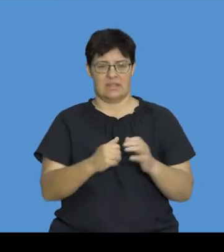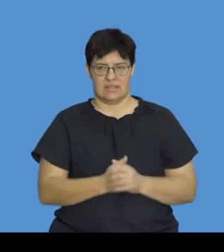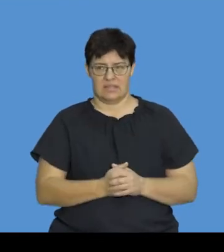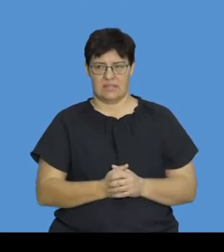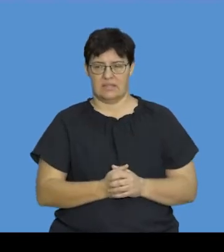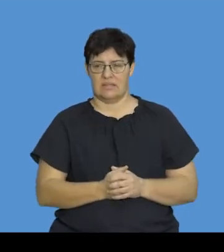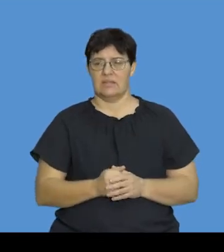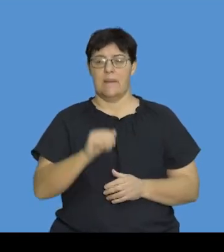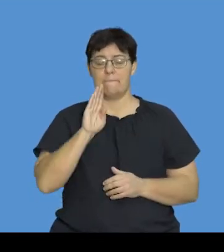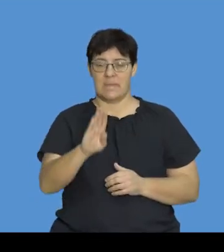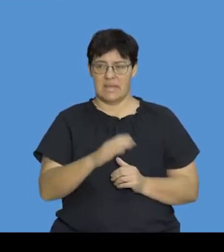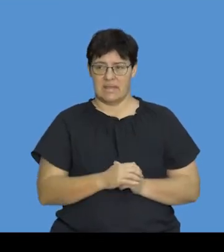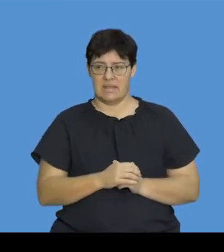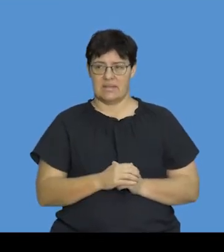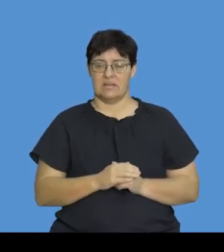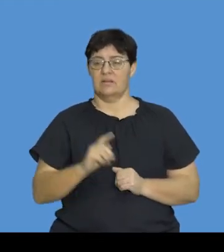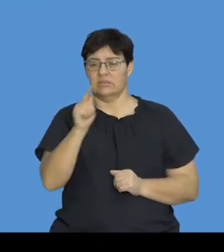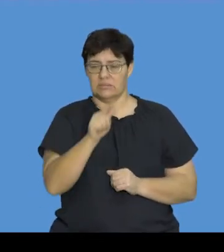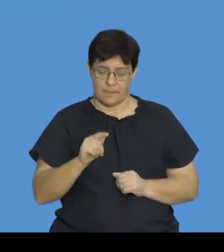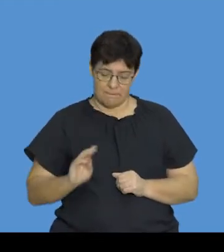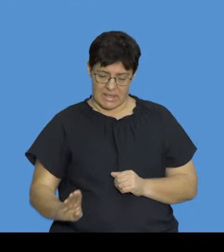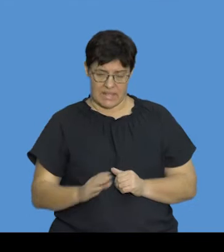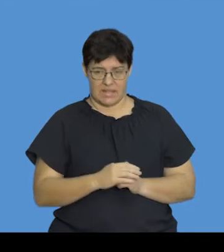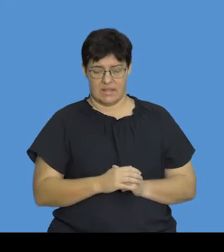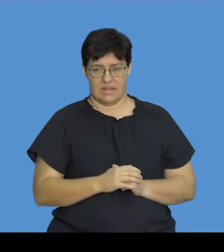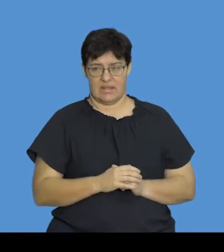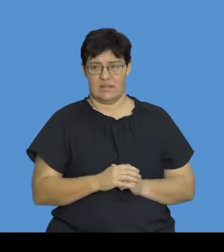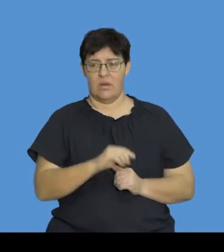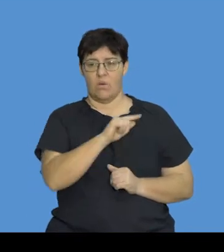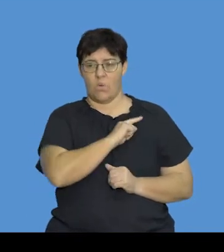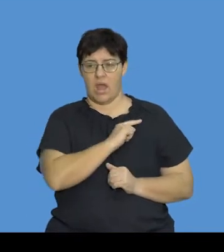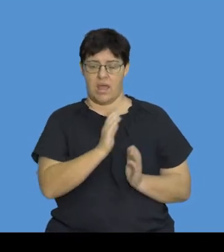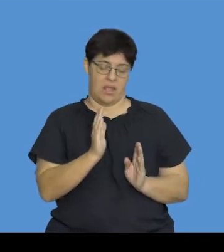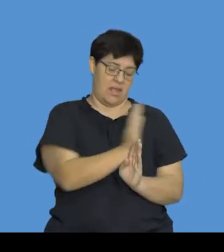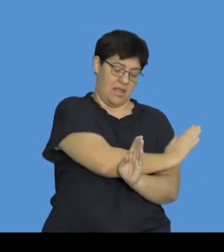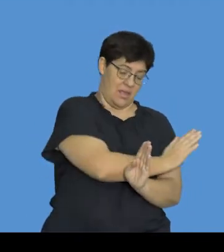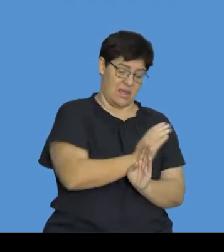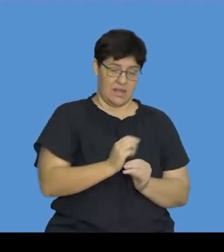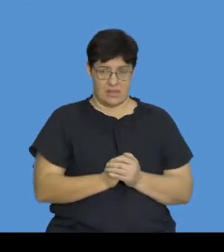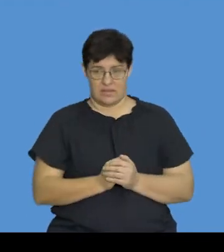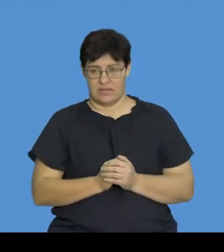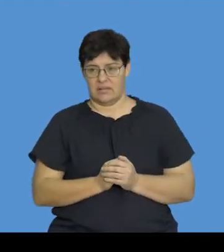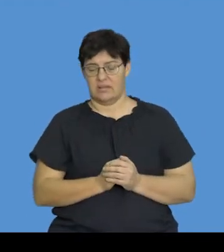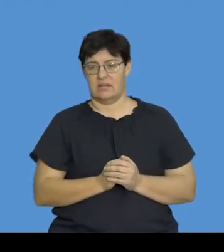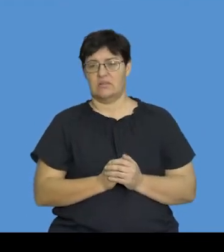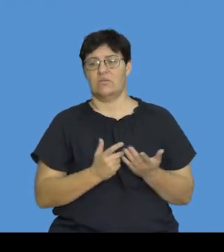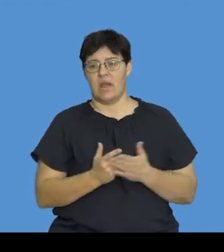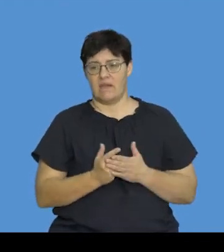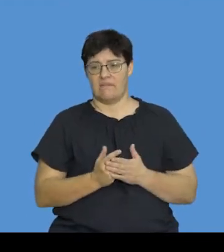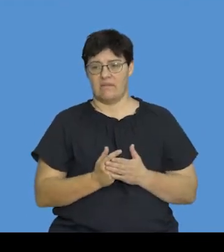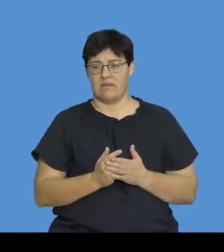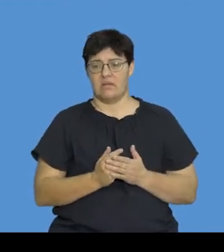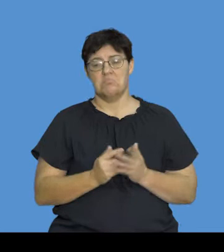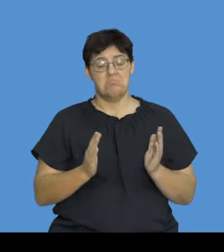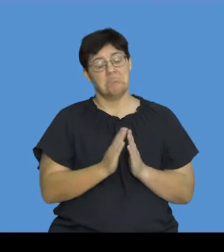And that is the b there. This will be b because of this one here. So it means I have a rectangle